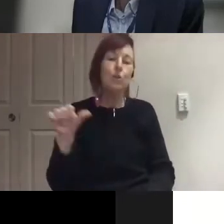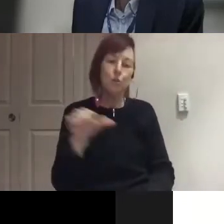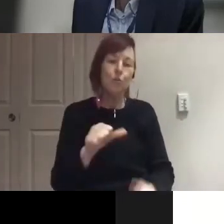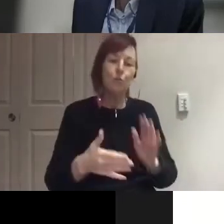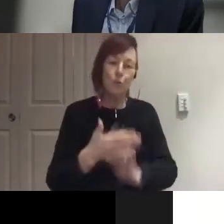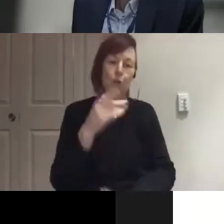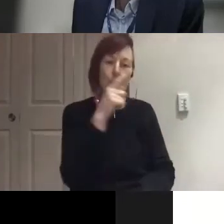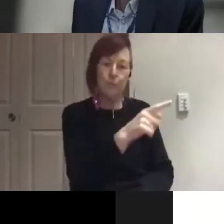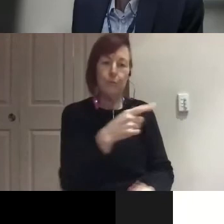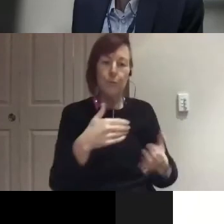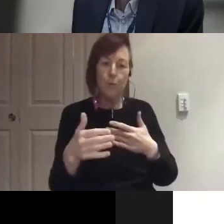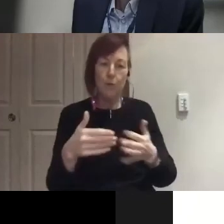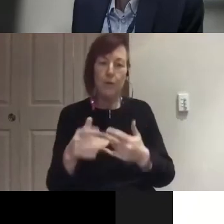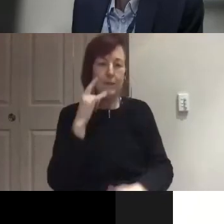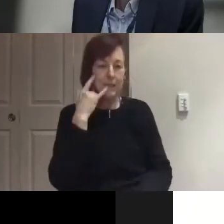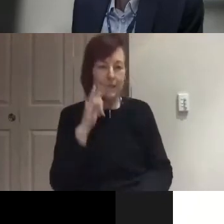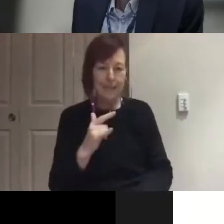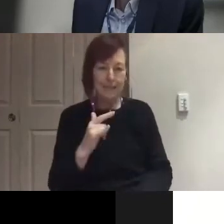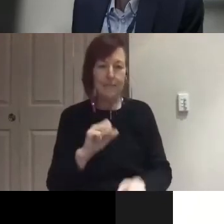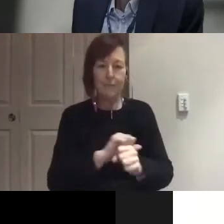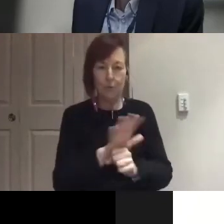before the day 13 test. Thanks.